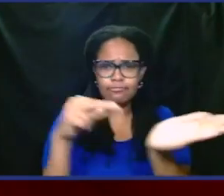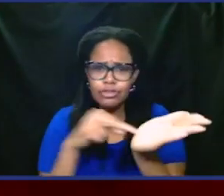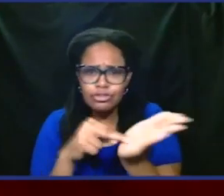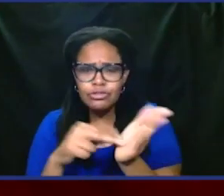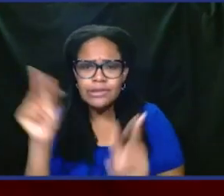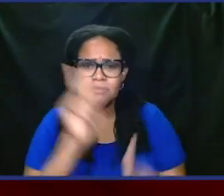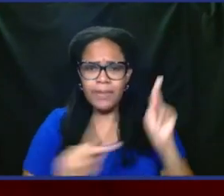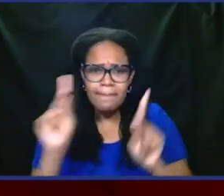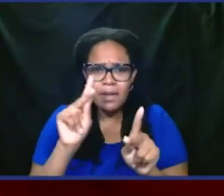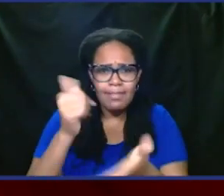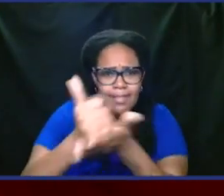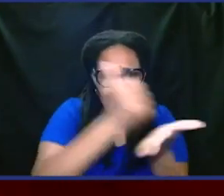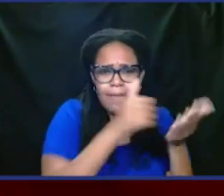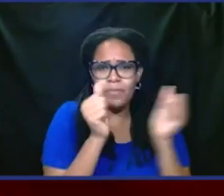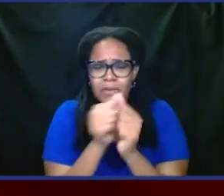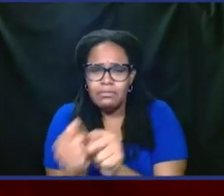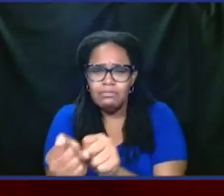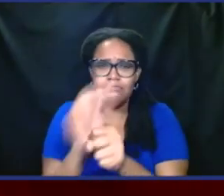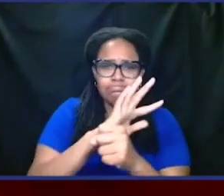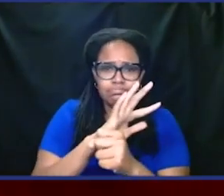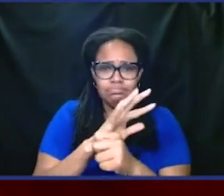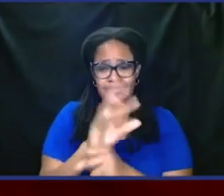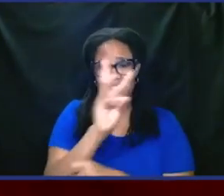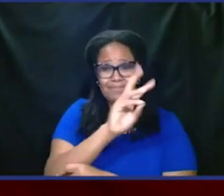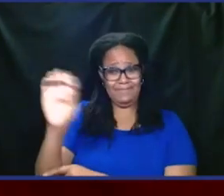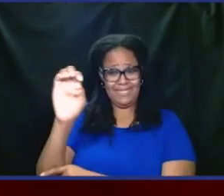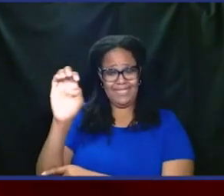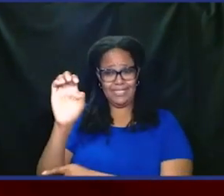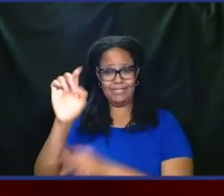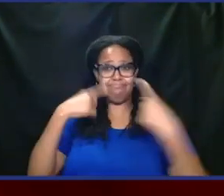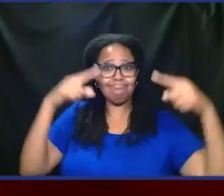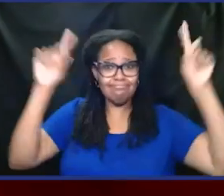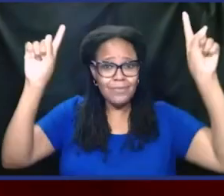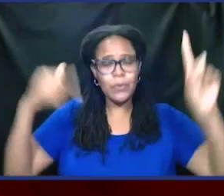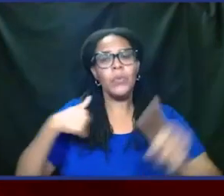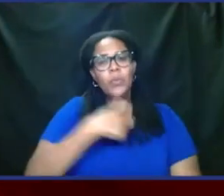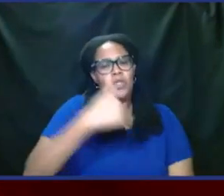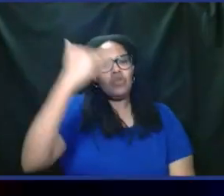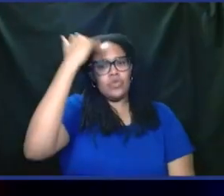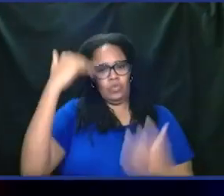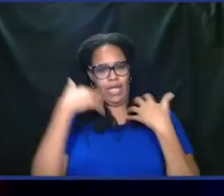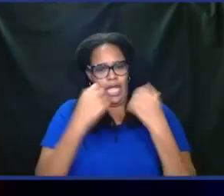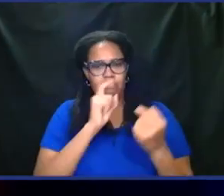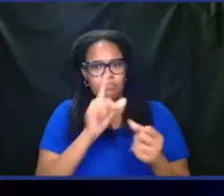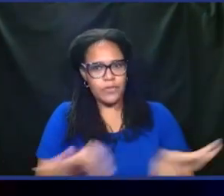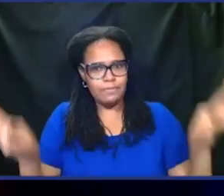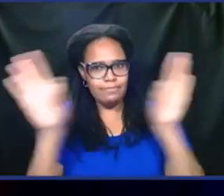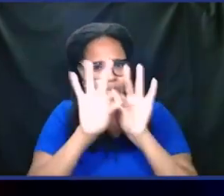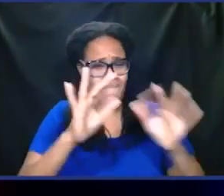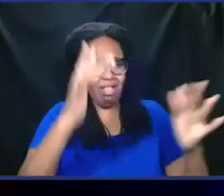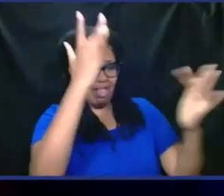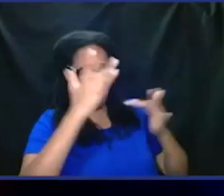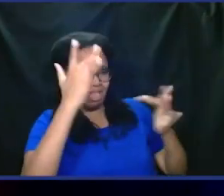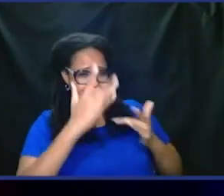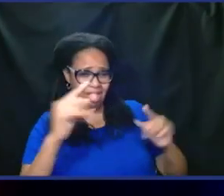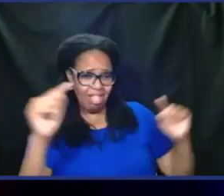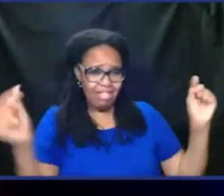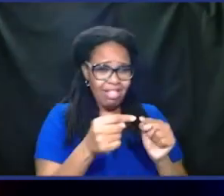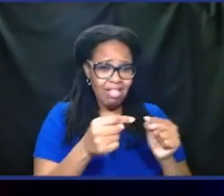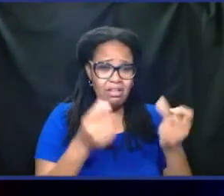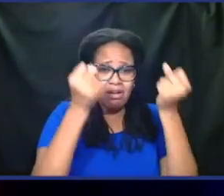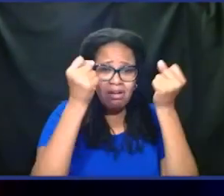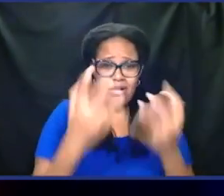fighting COVID-19. As WWE superstars, we know how important health is. sickness, and injury can put you